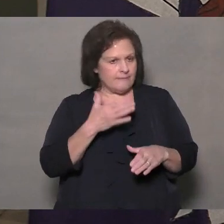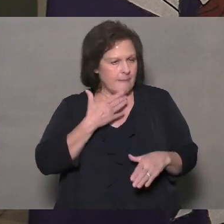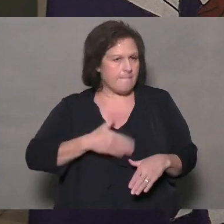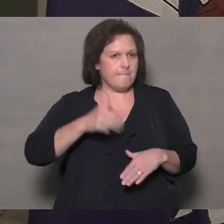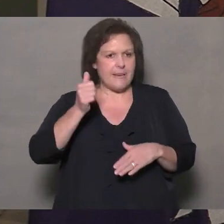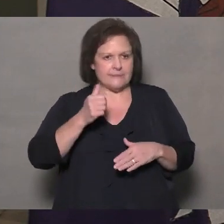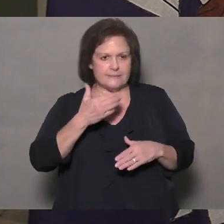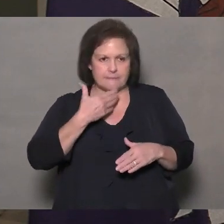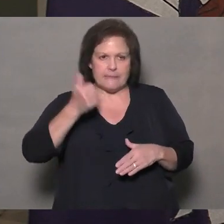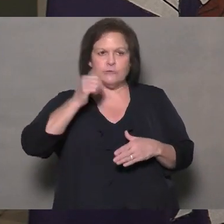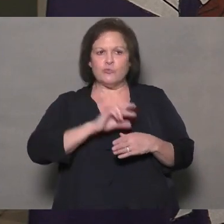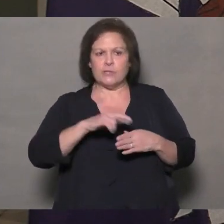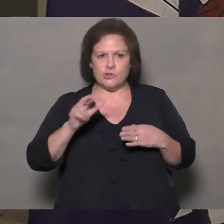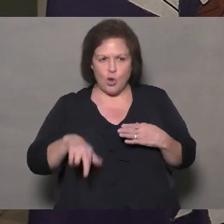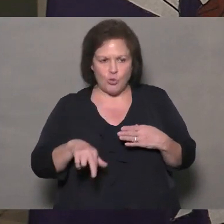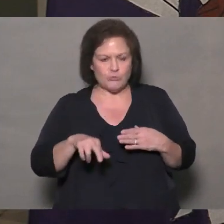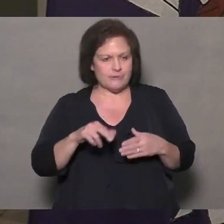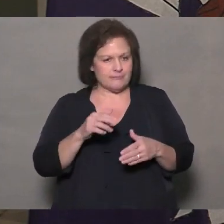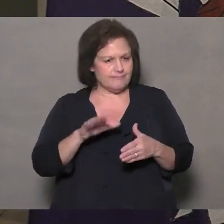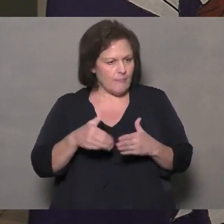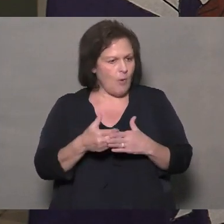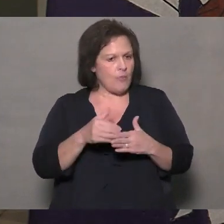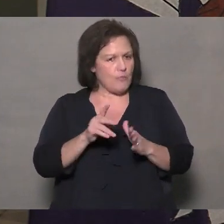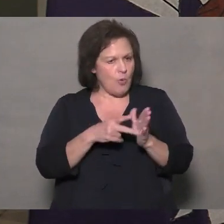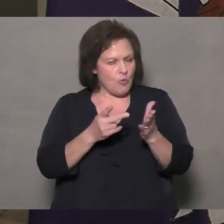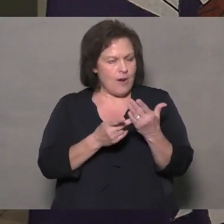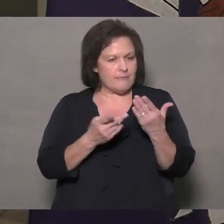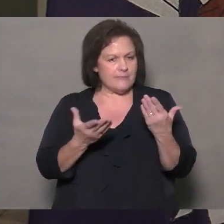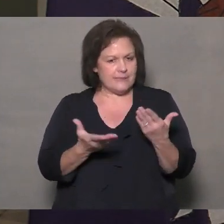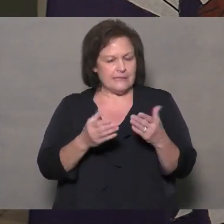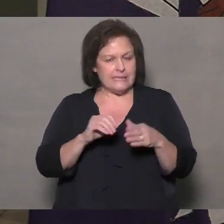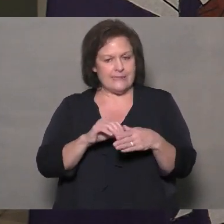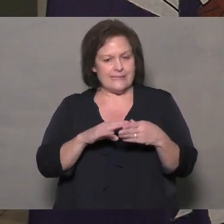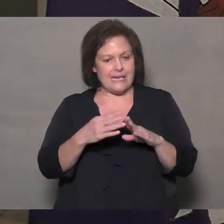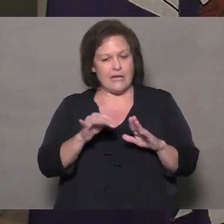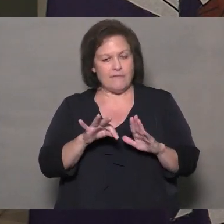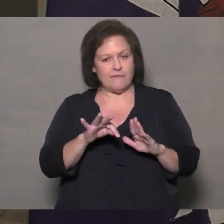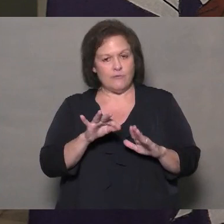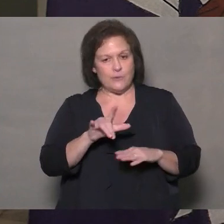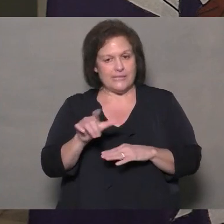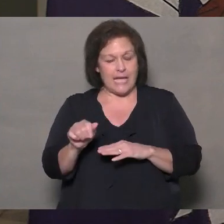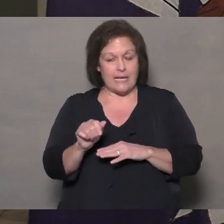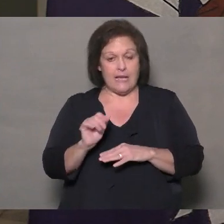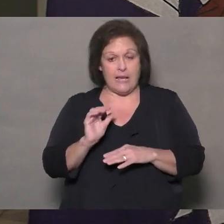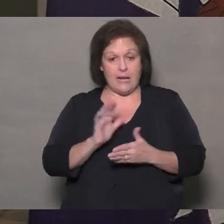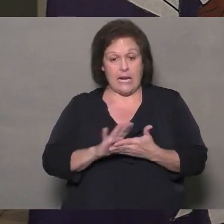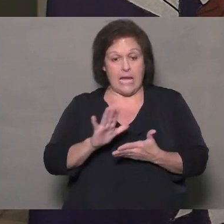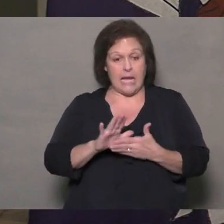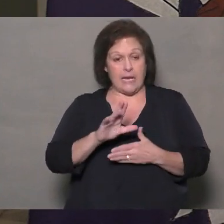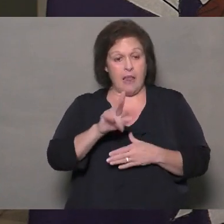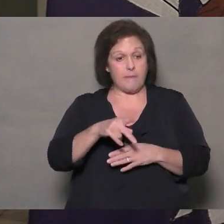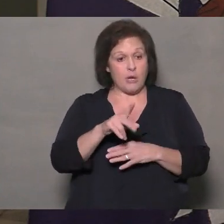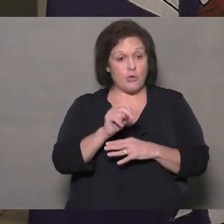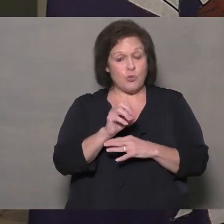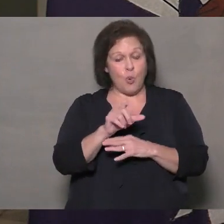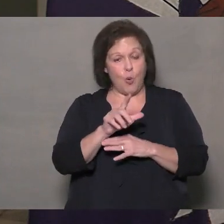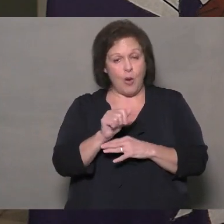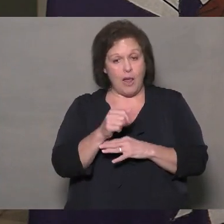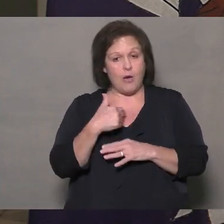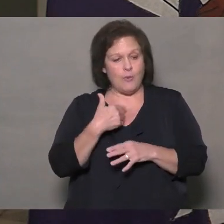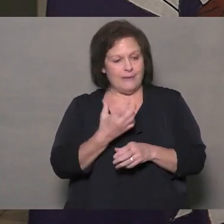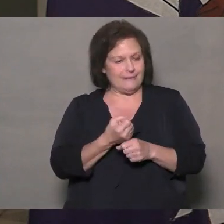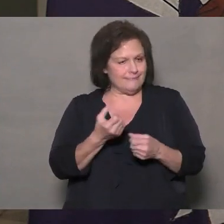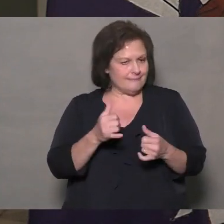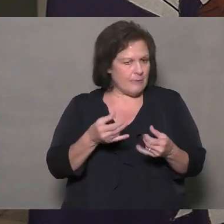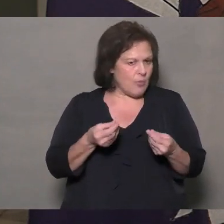of any similar program in the state of Louisiana. Through our Cleanup NOLA, we're getting properties